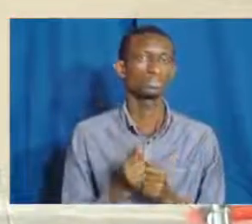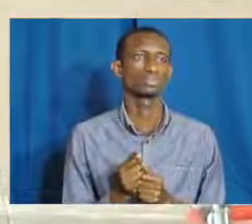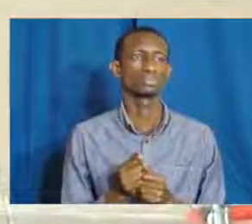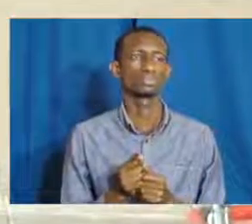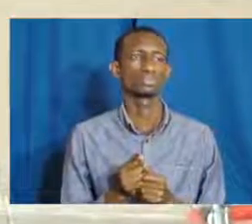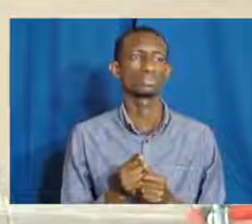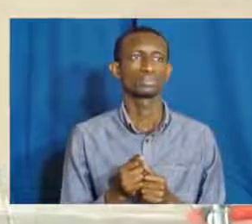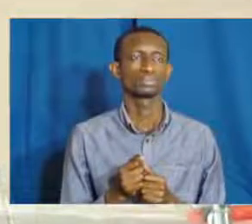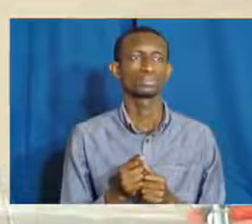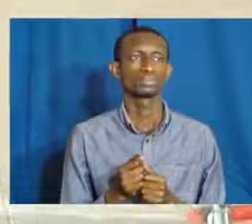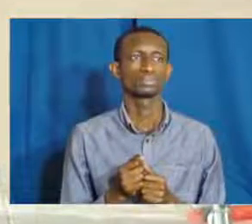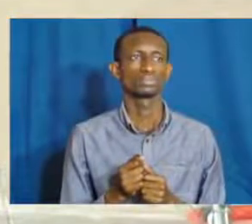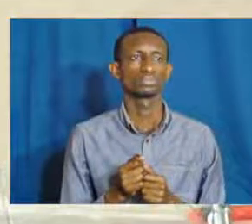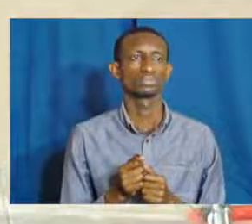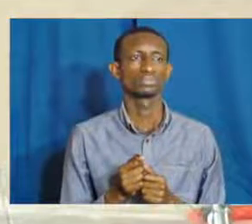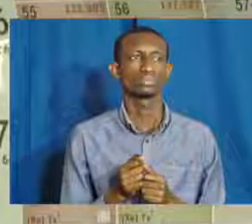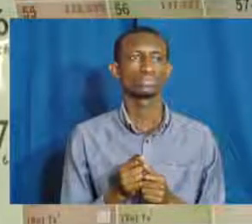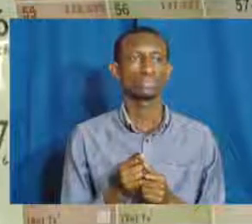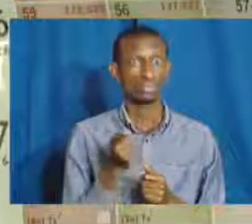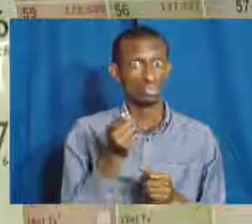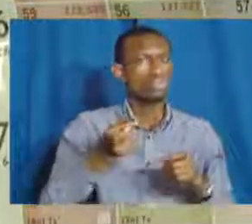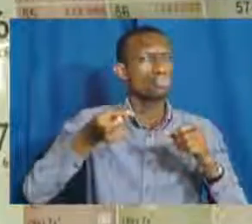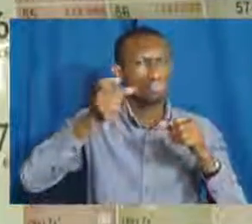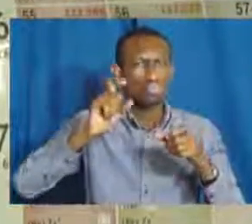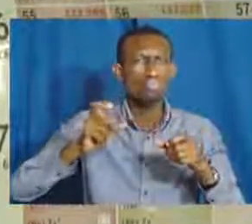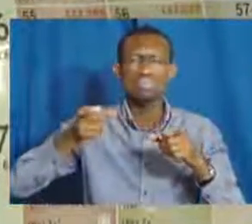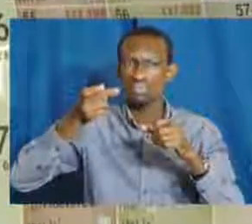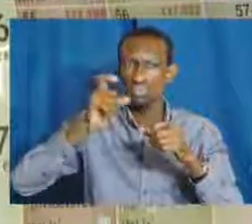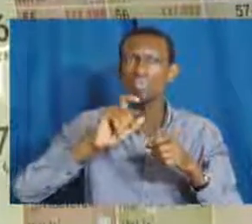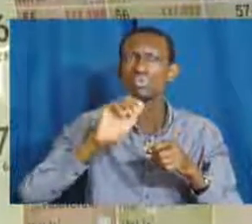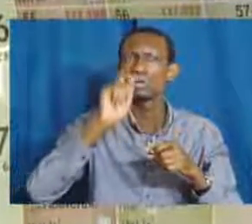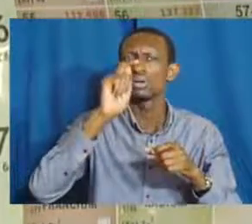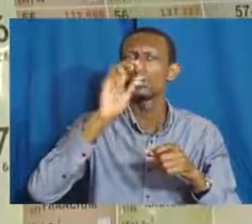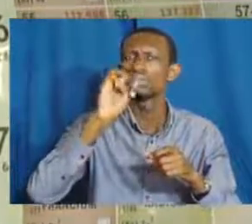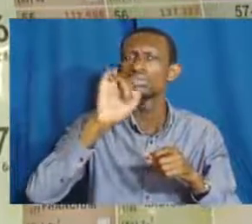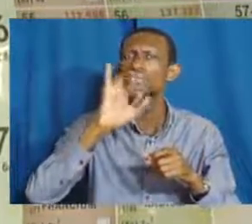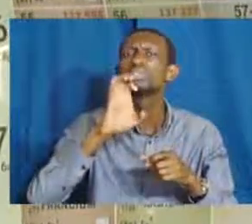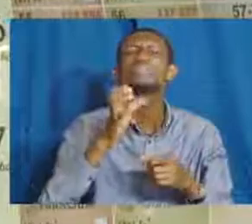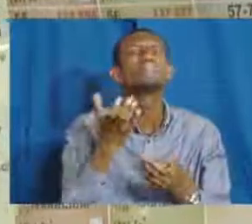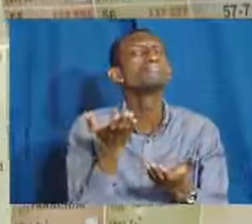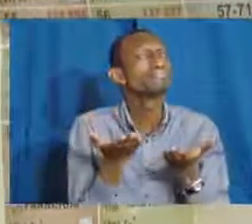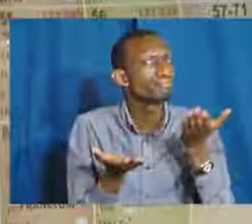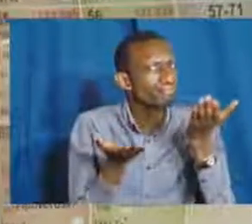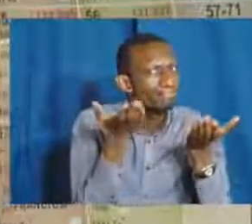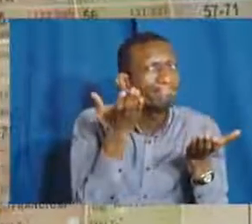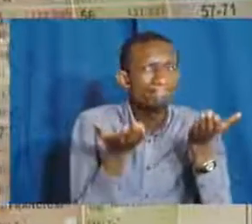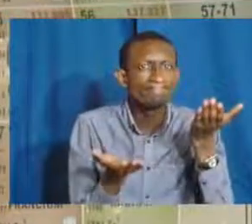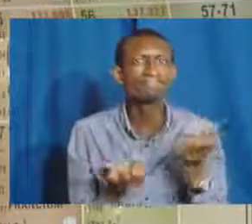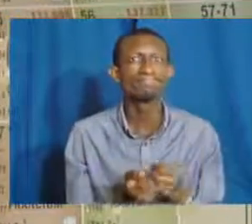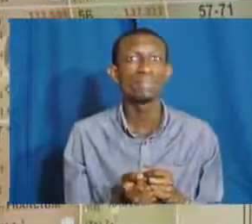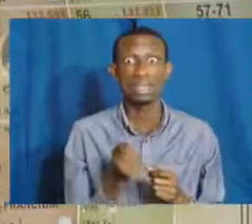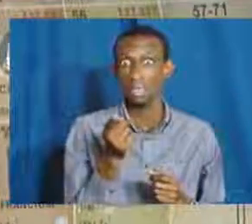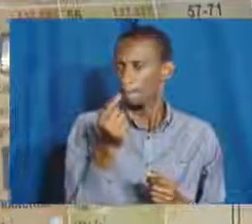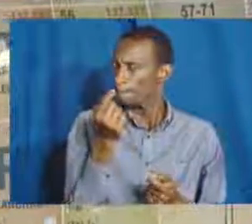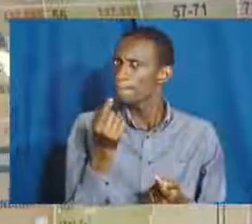mass. That is what we said. It was increasing atomic mass, increasing atomic mass. And there is